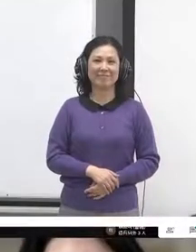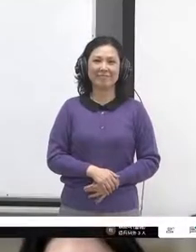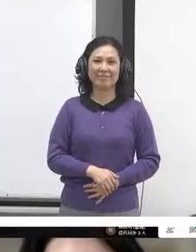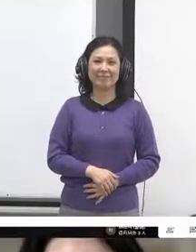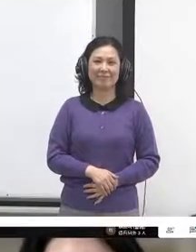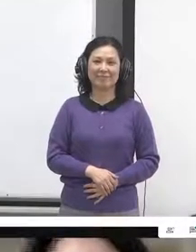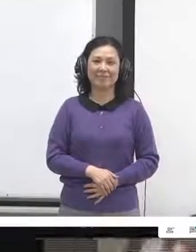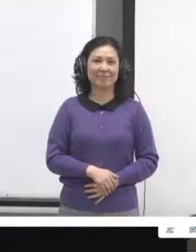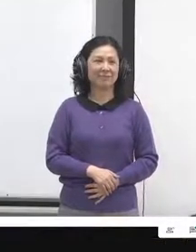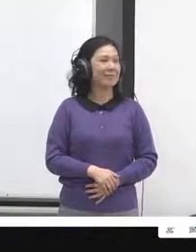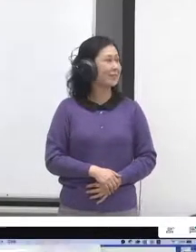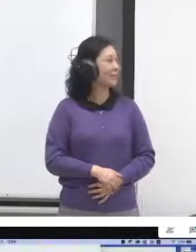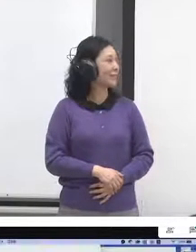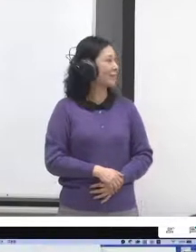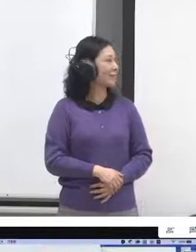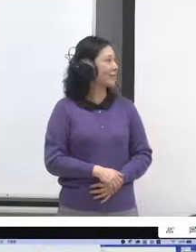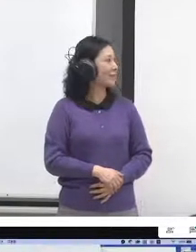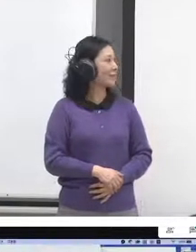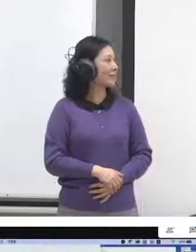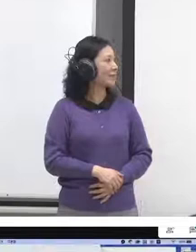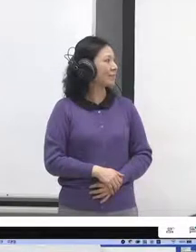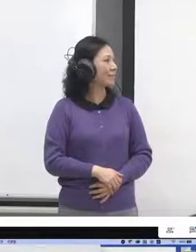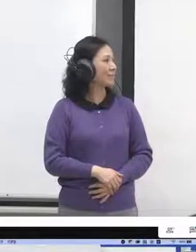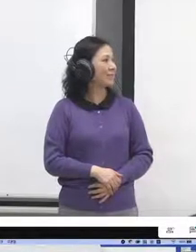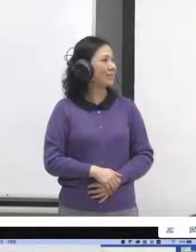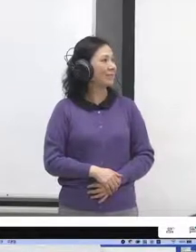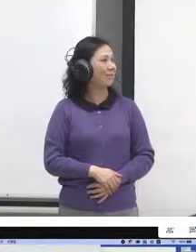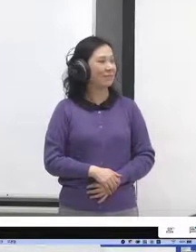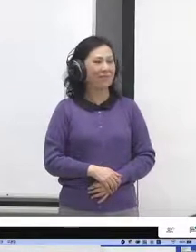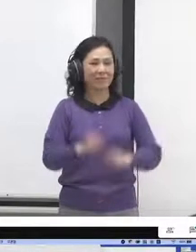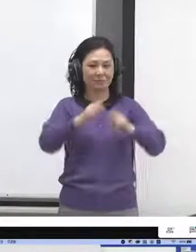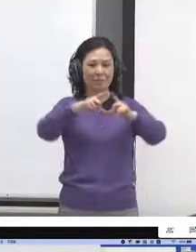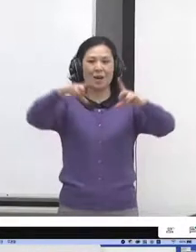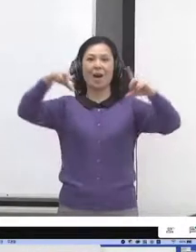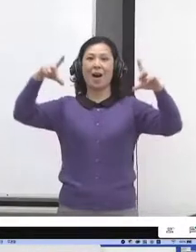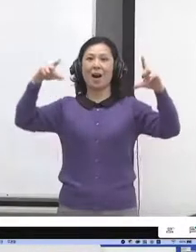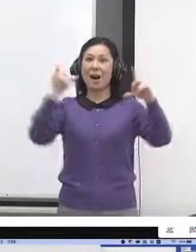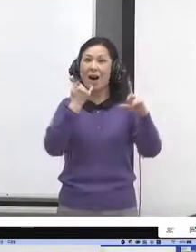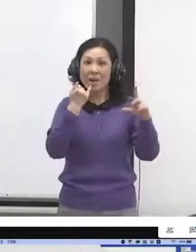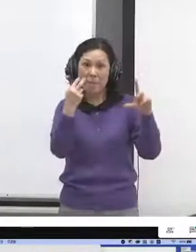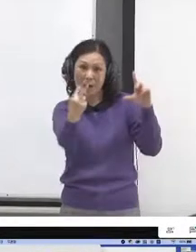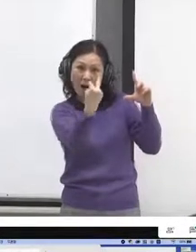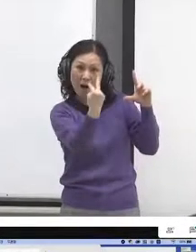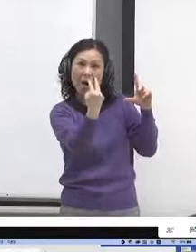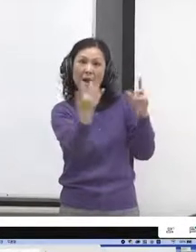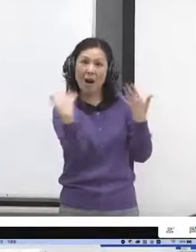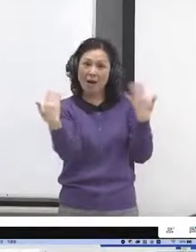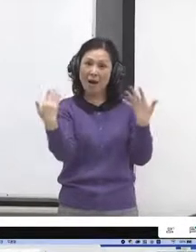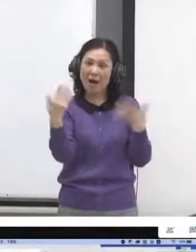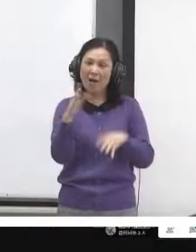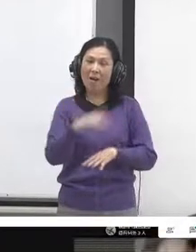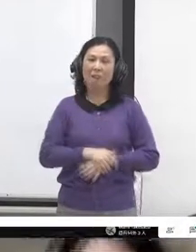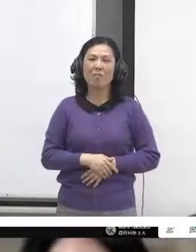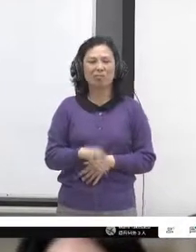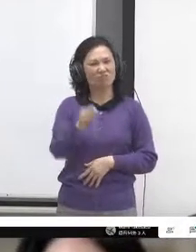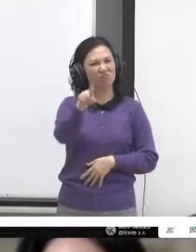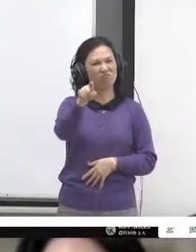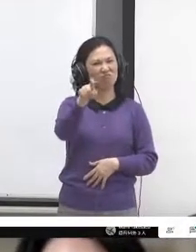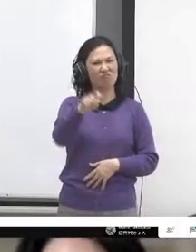No. Can you use full screen? Is it okay? No. No, not